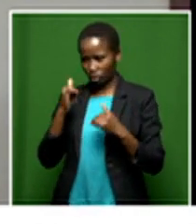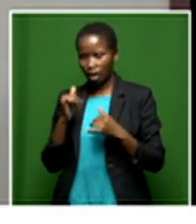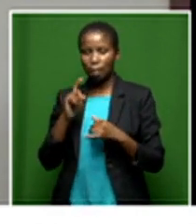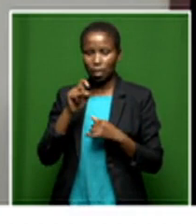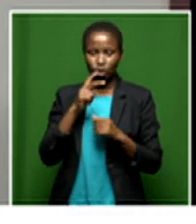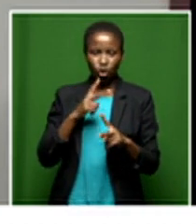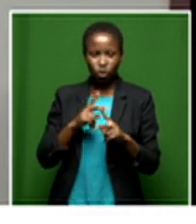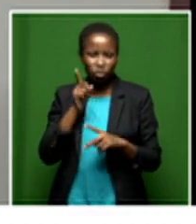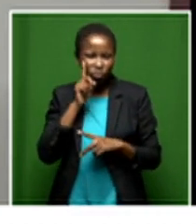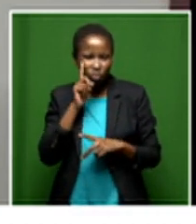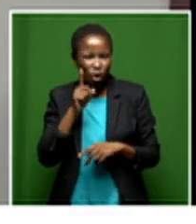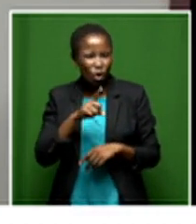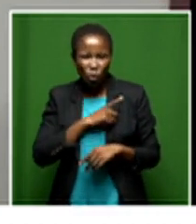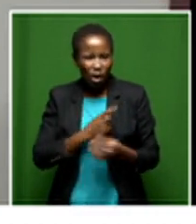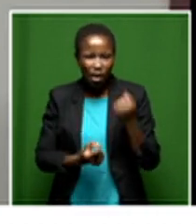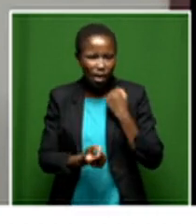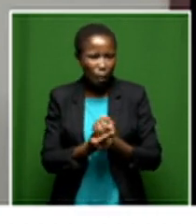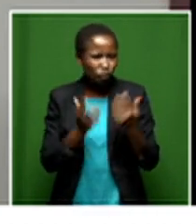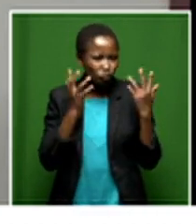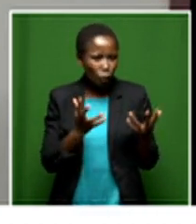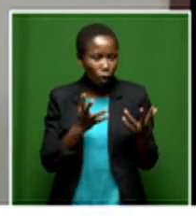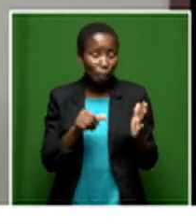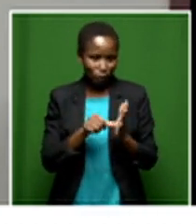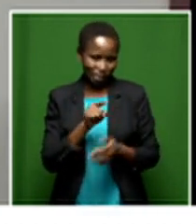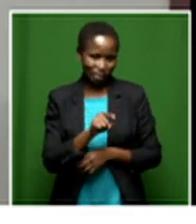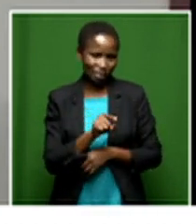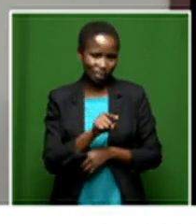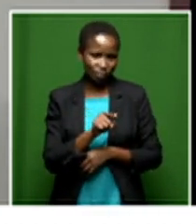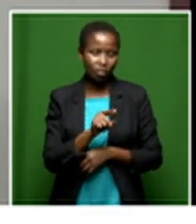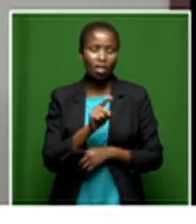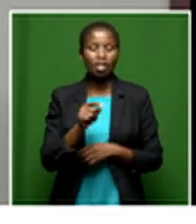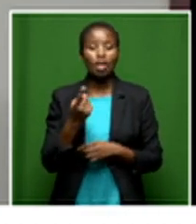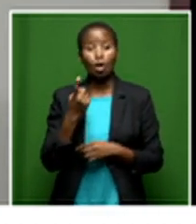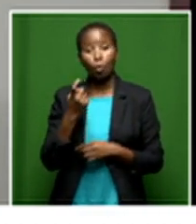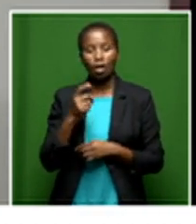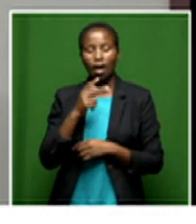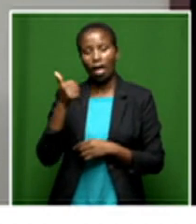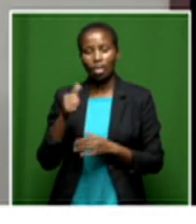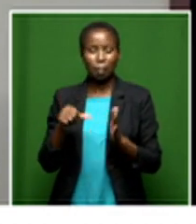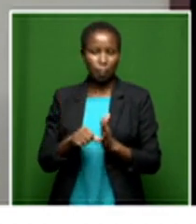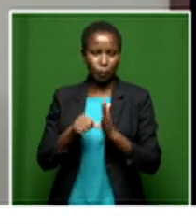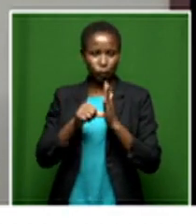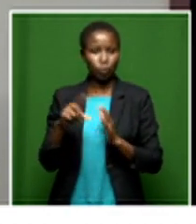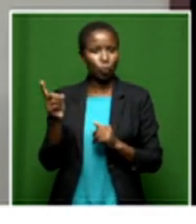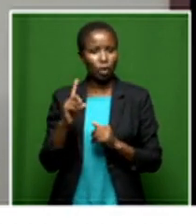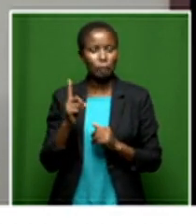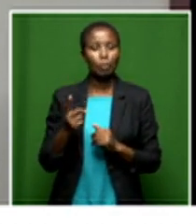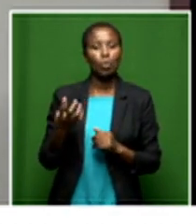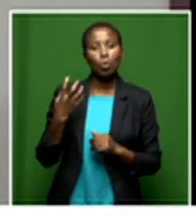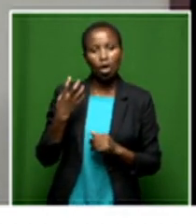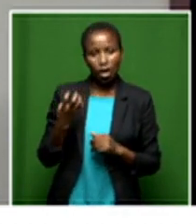these things were happening. And that is the first thing. But the second and the biggest one, in fact, is that we have our